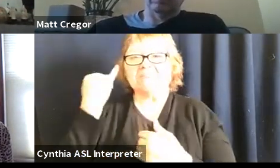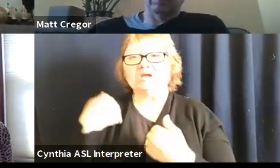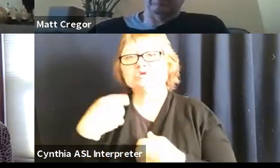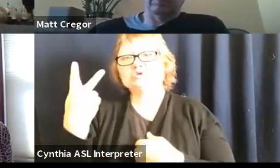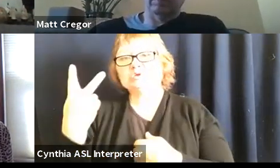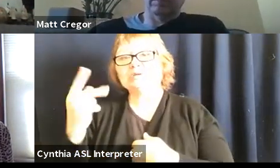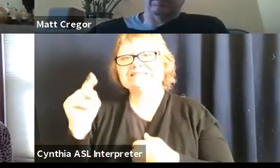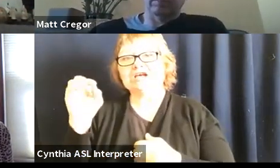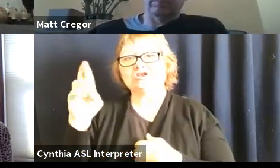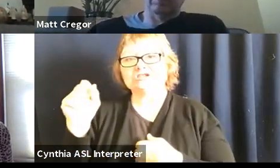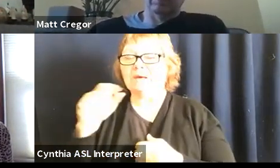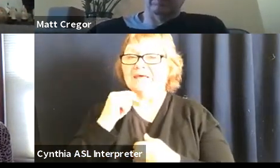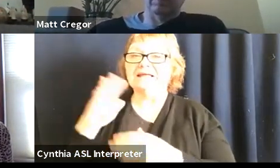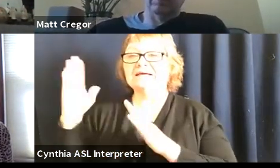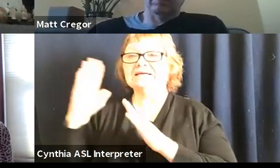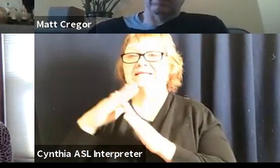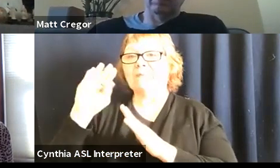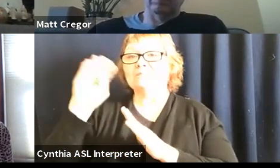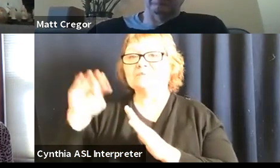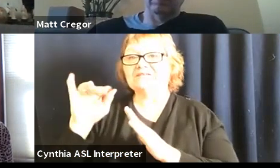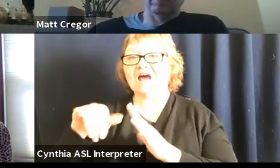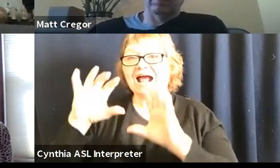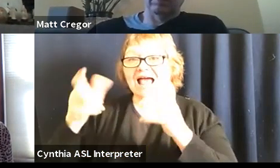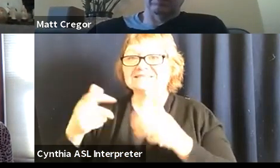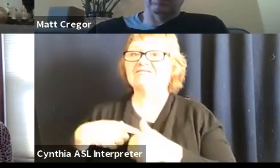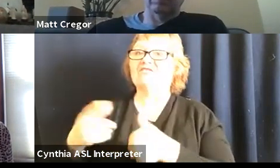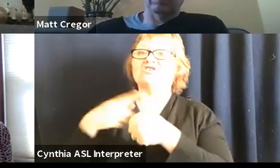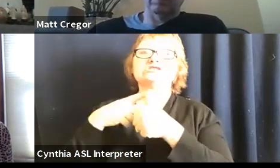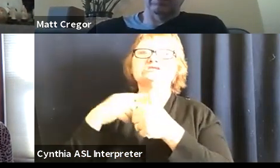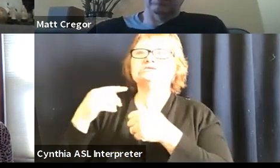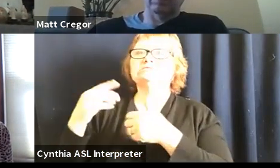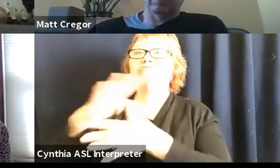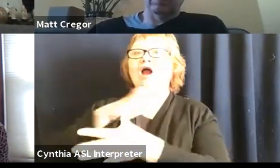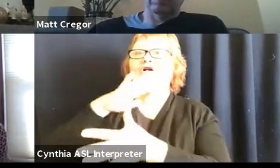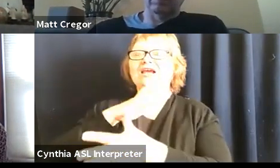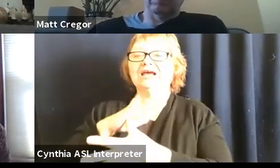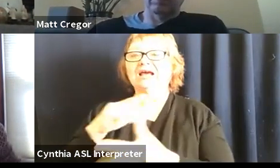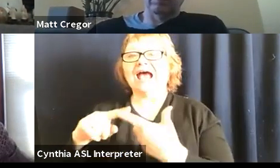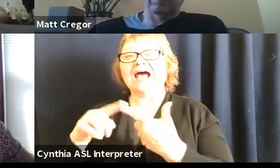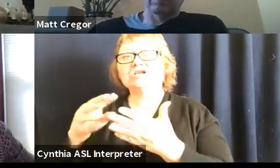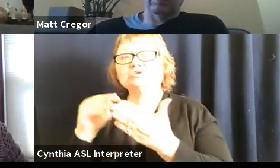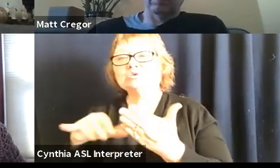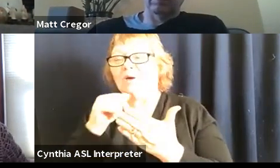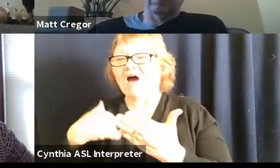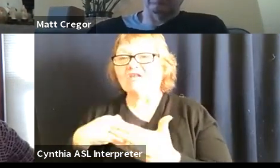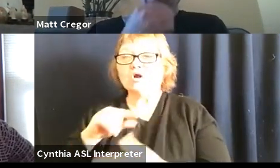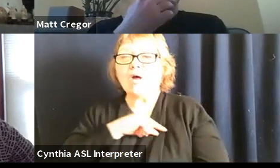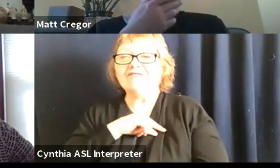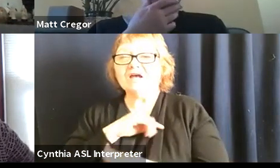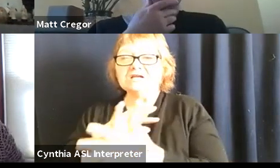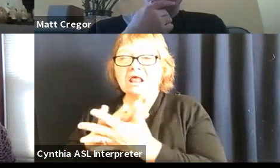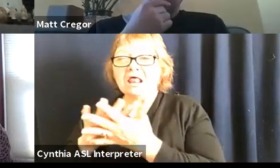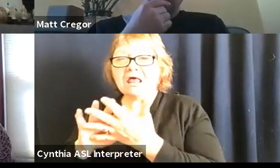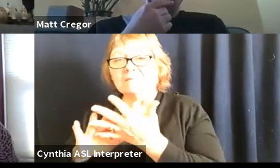where perhaps the top percentages in their class get a first priority and other and students that meet other eligibility criteria